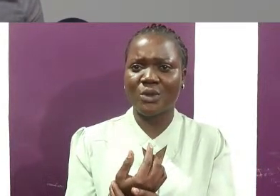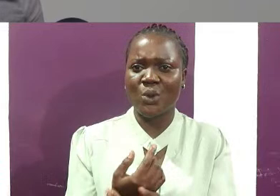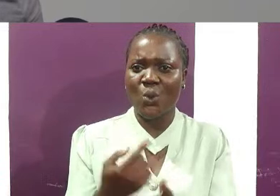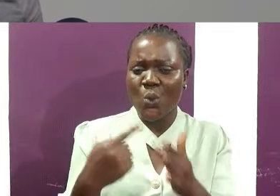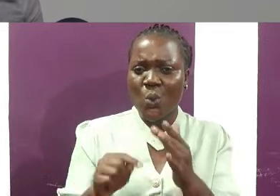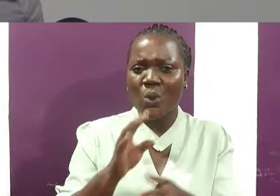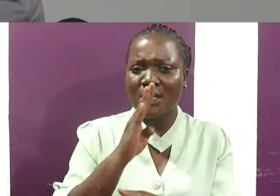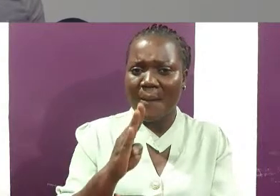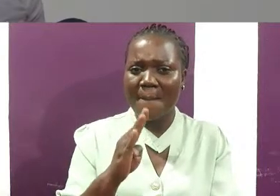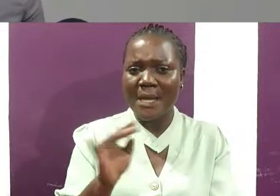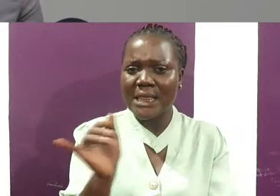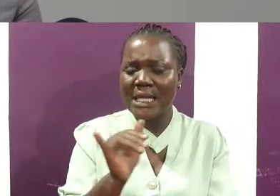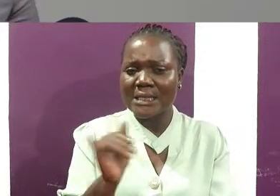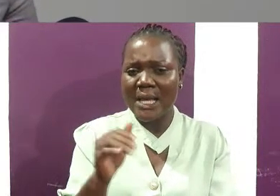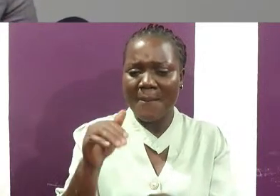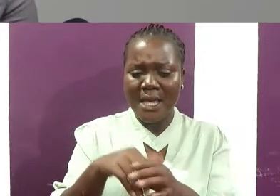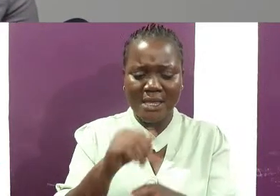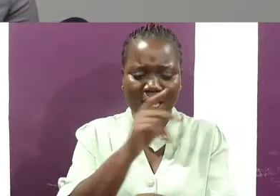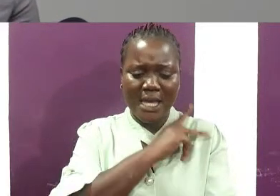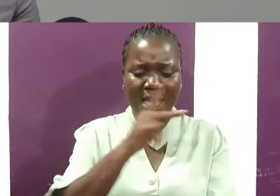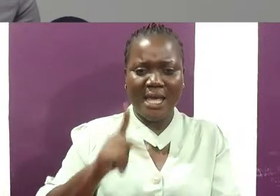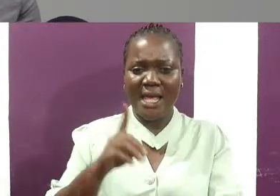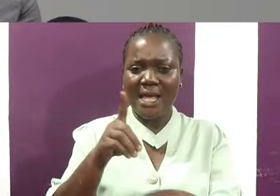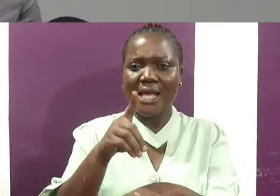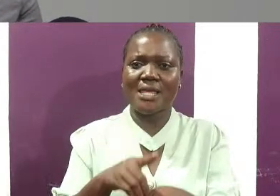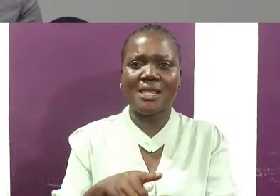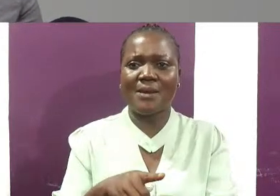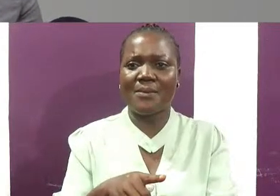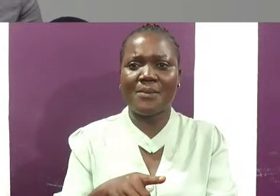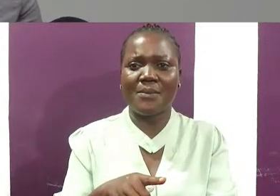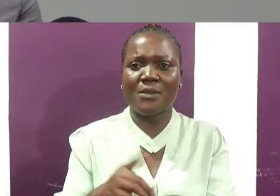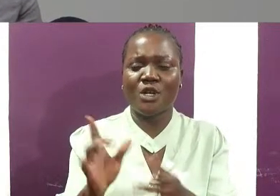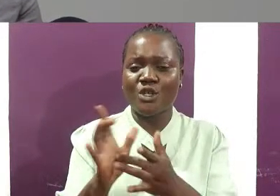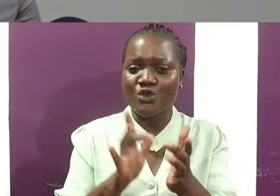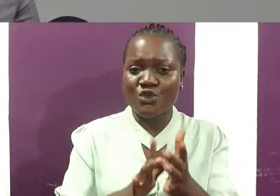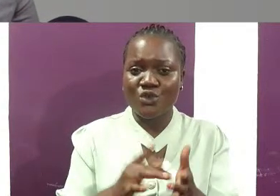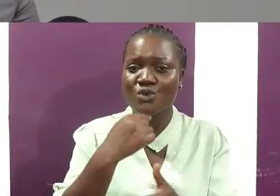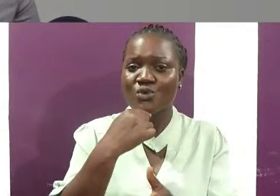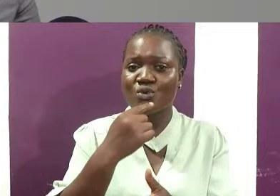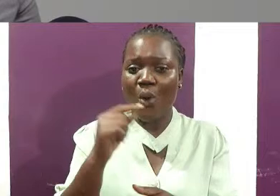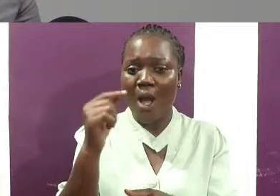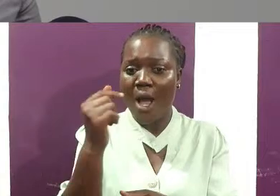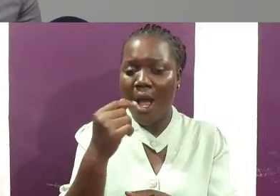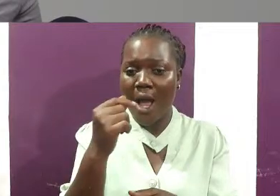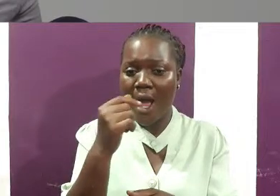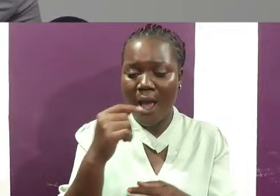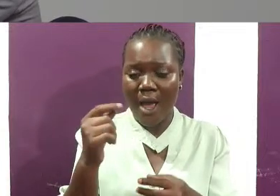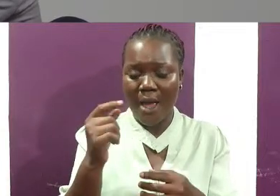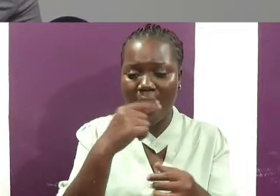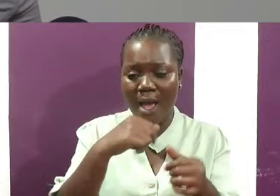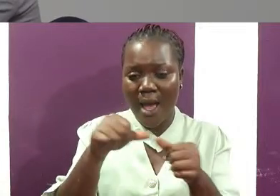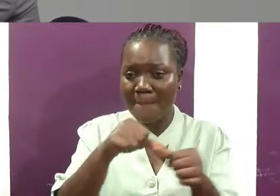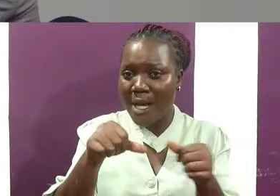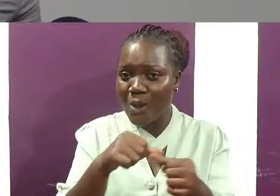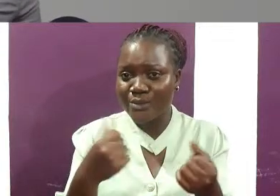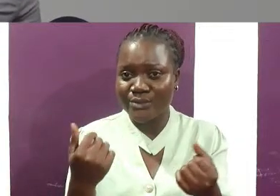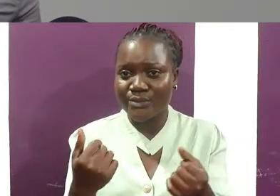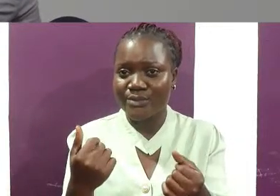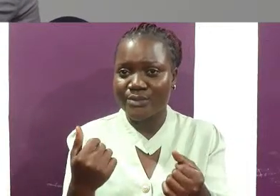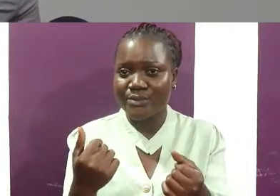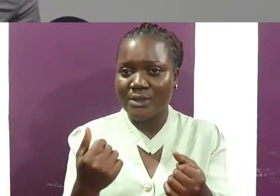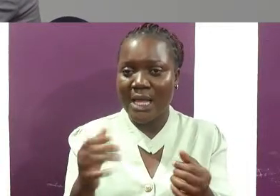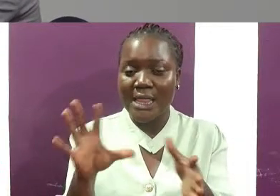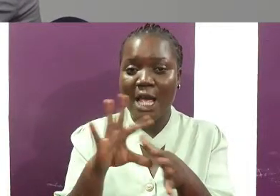the kingdom. And so when we read parables, Jesus talked about the parable of an unforgiving servant. Mm-hmm. And the master in that